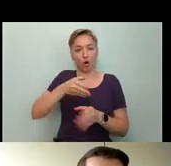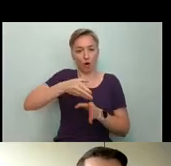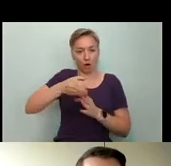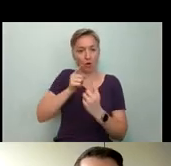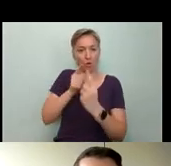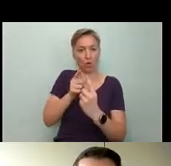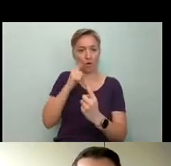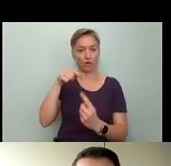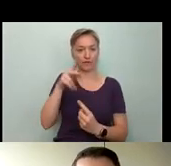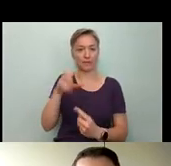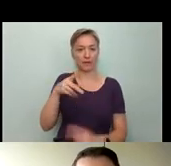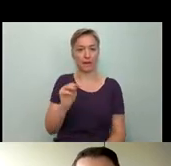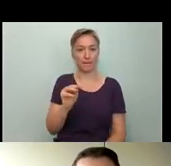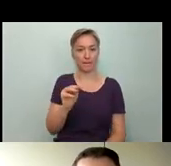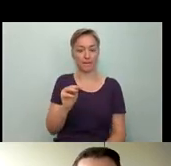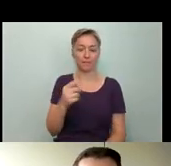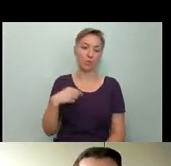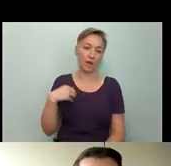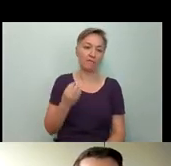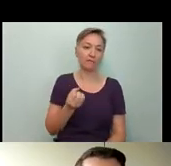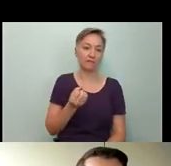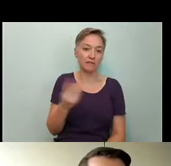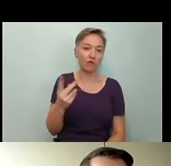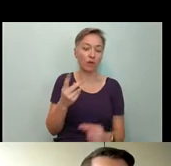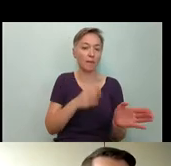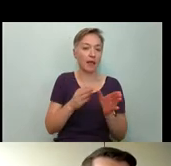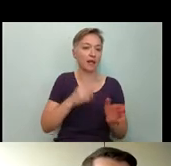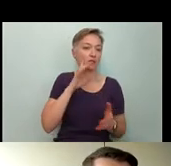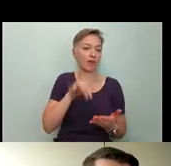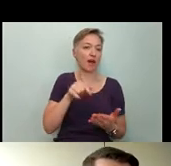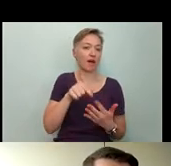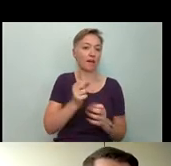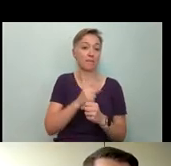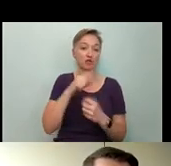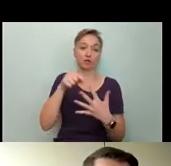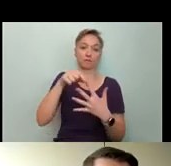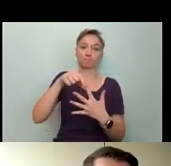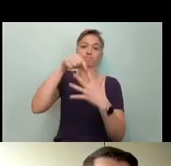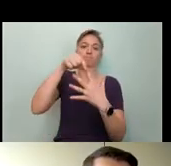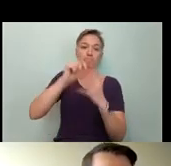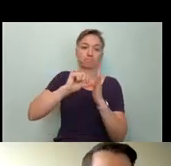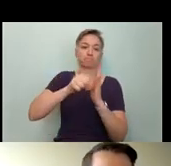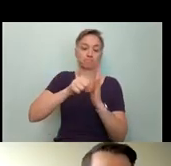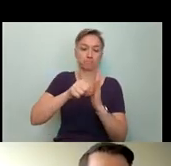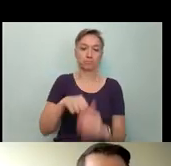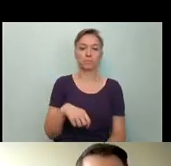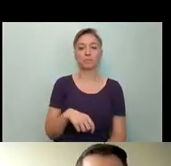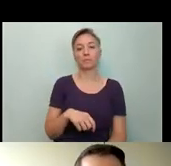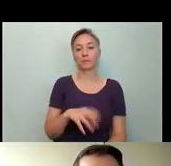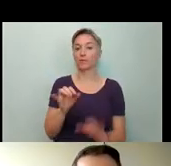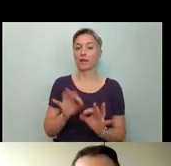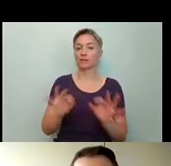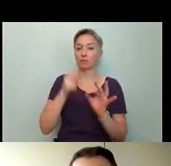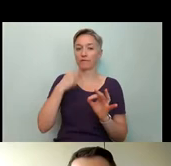a number of things that hit on that as a primary focus, and certainly becomes important for us as we